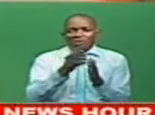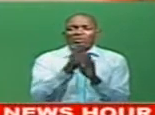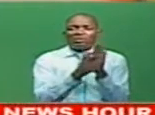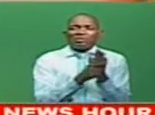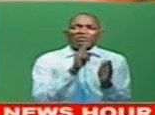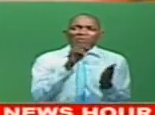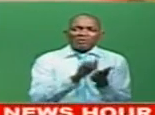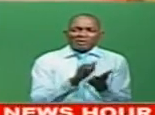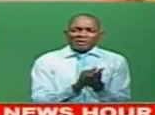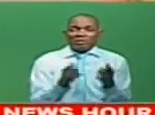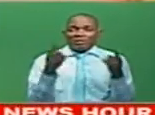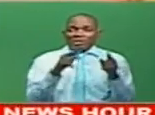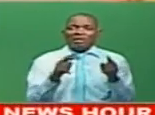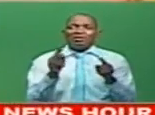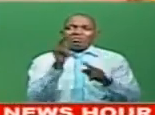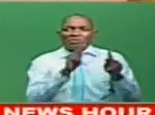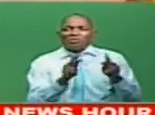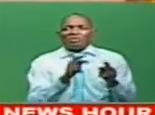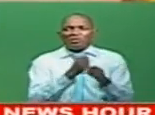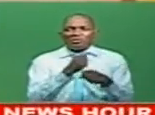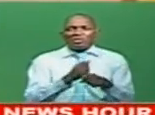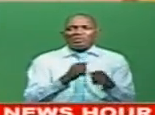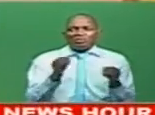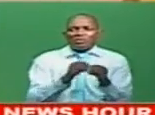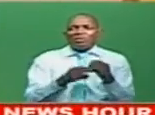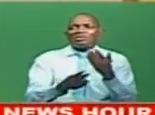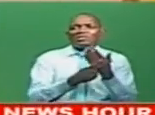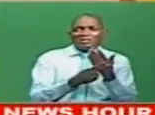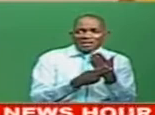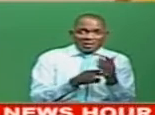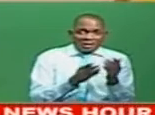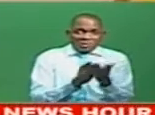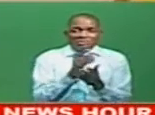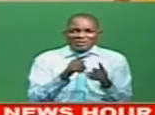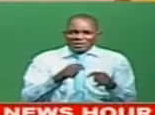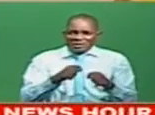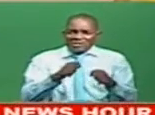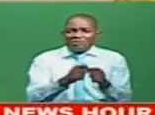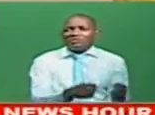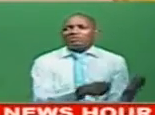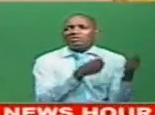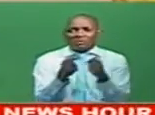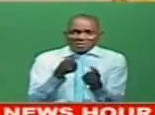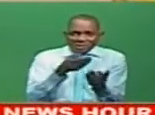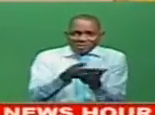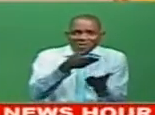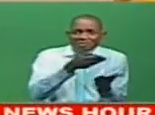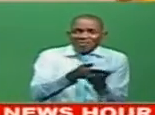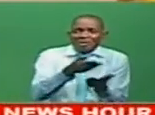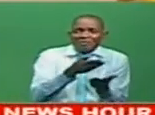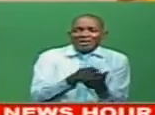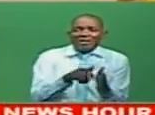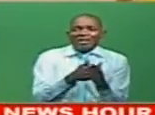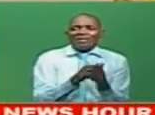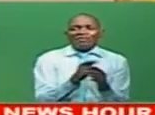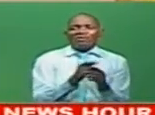that countries could make tremendous savings through concerted efforts to strengthen their procurement functions by